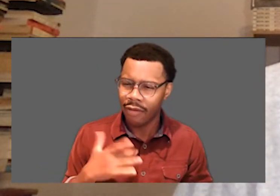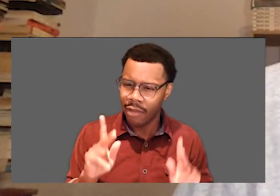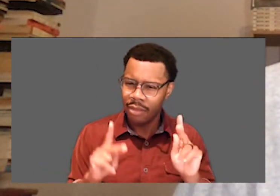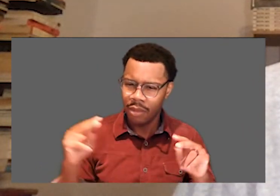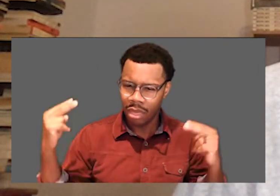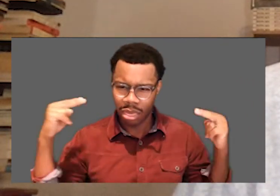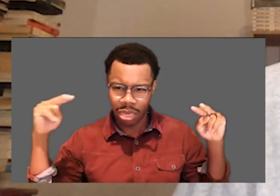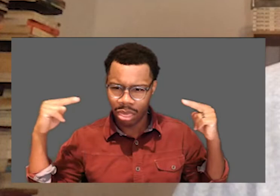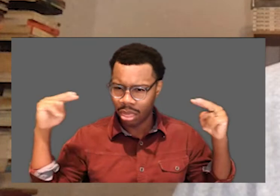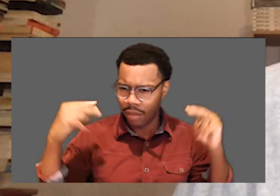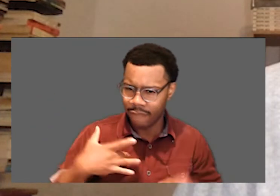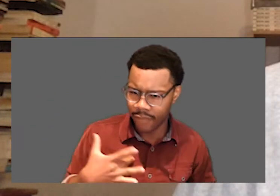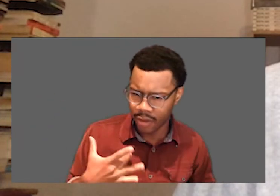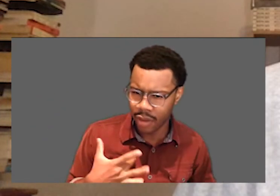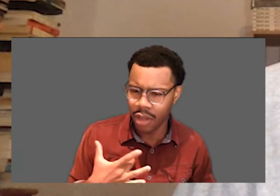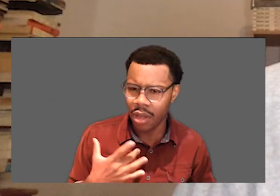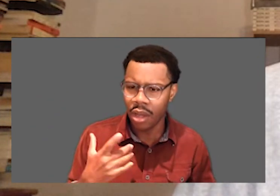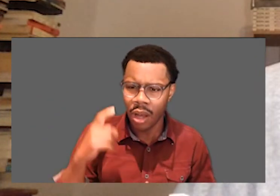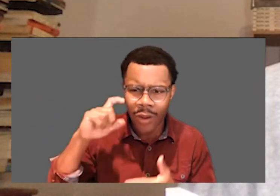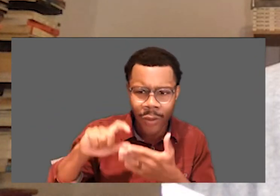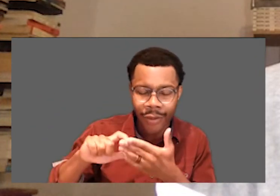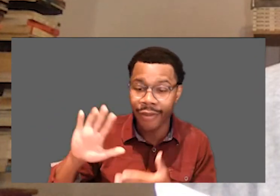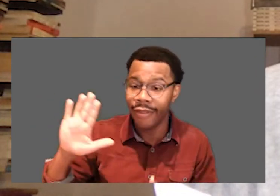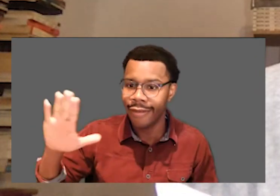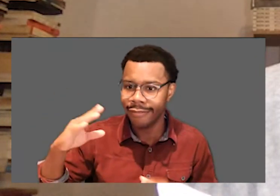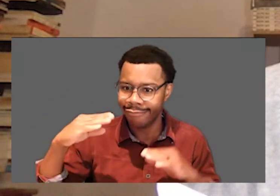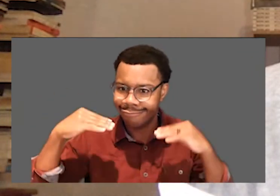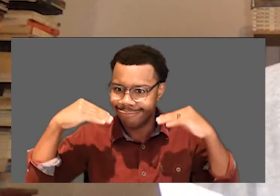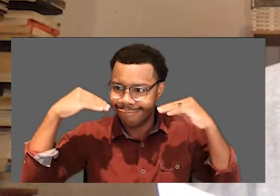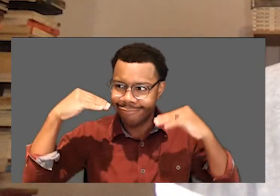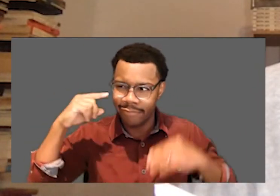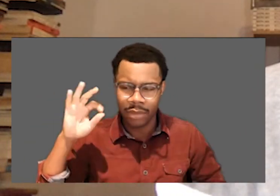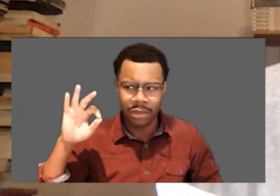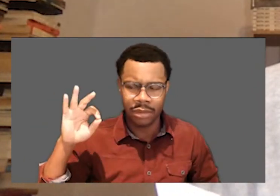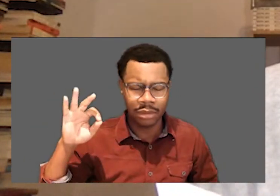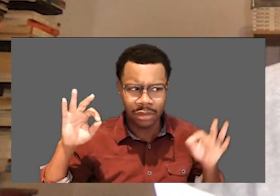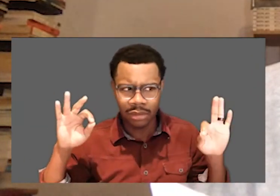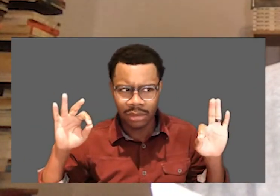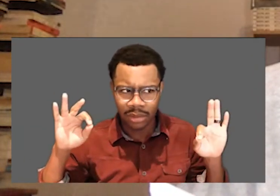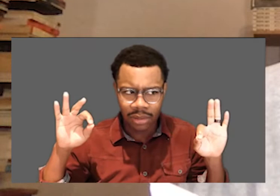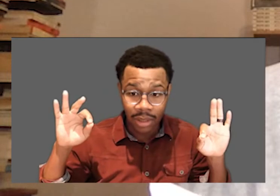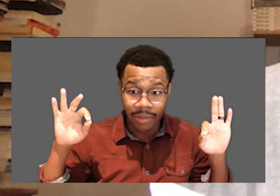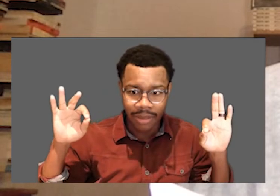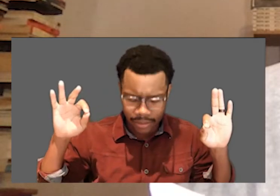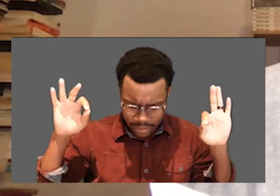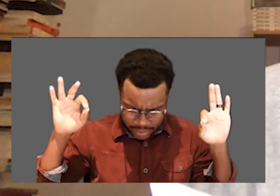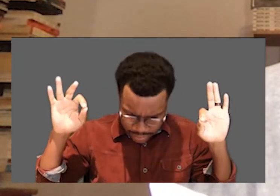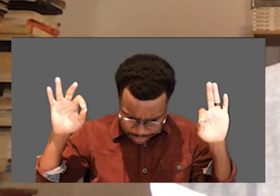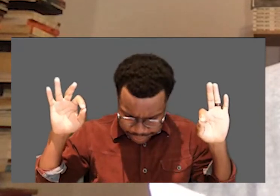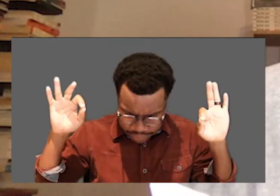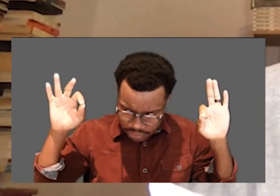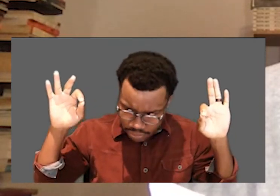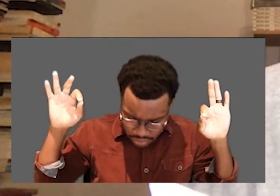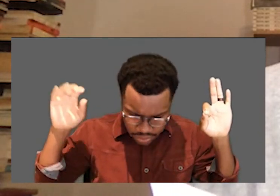windows, and in the corner of my eye, I saw the flash of their smiles. I kept my head down at the turn of the stairs and